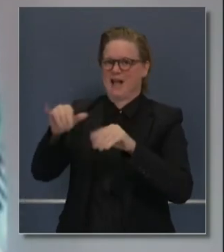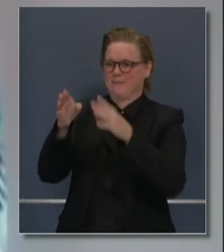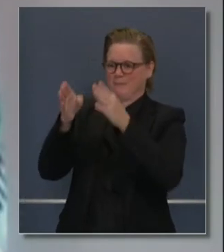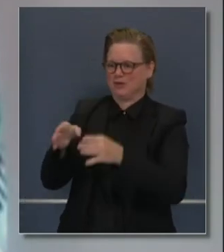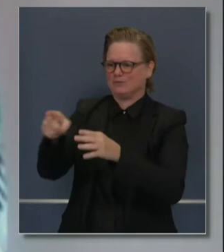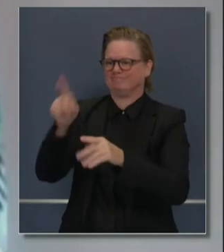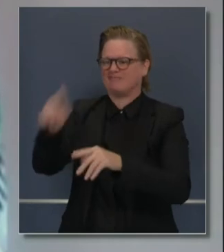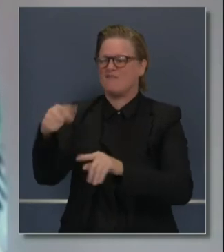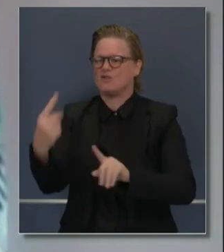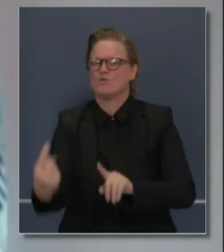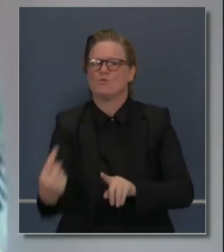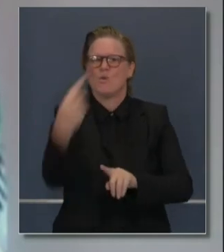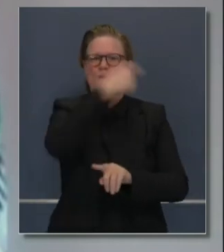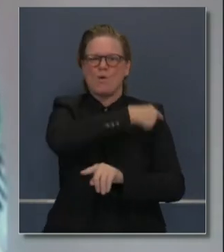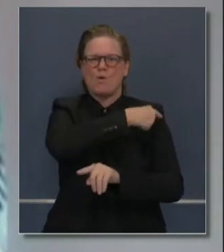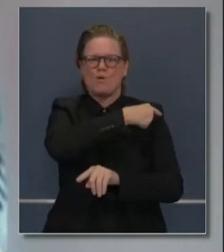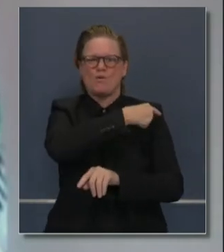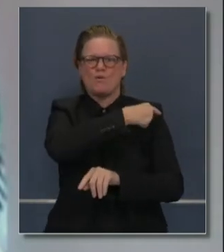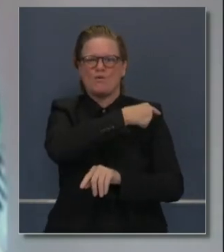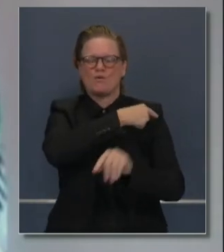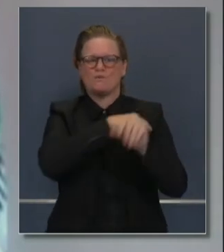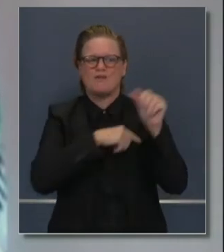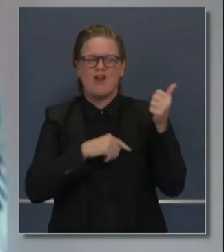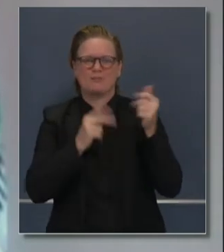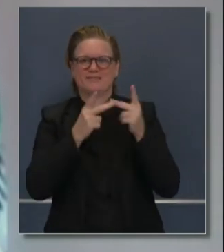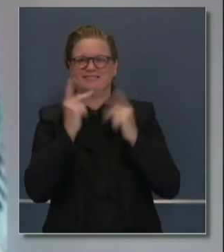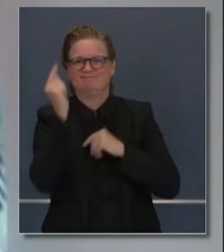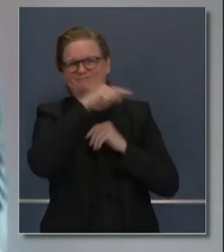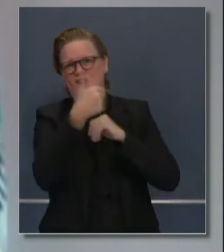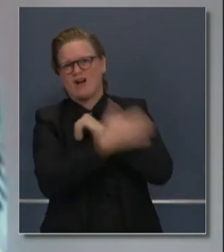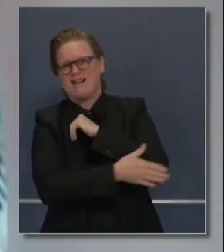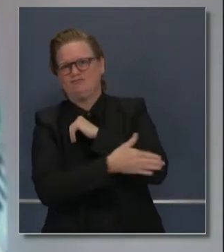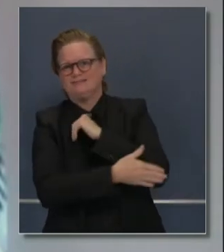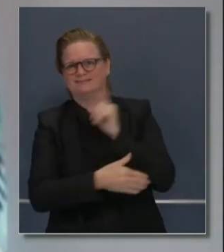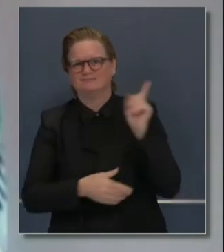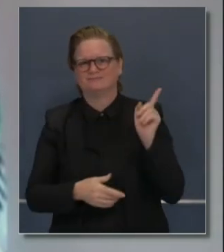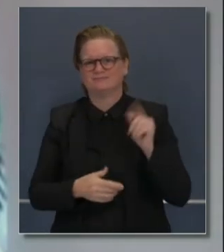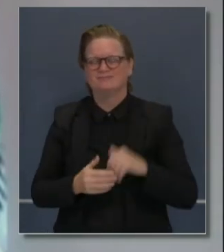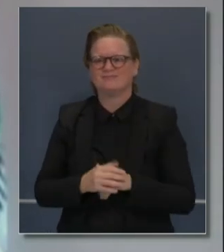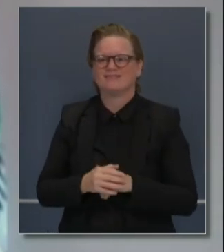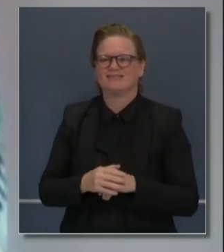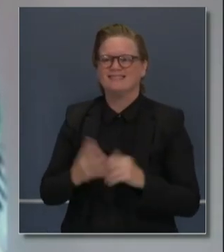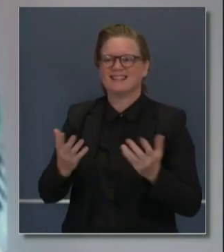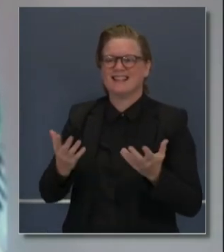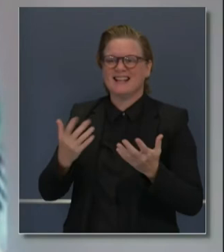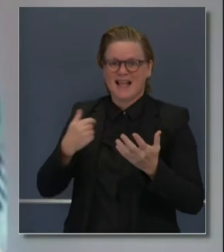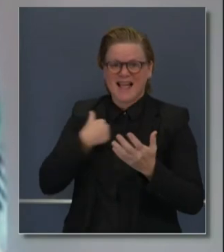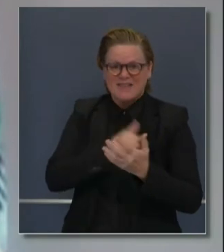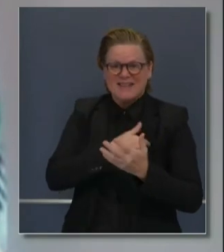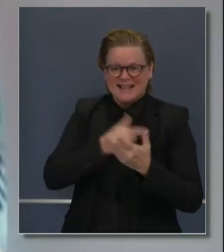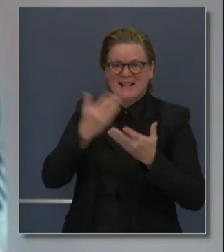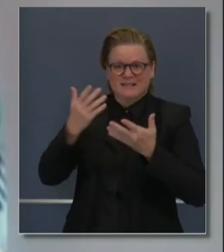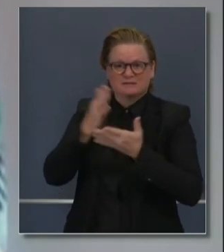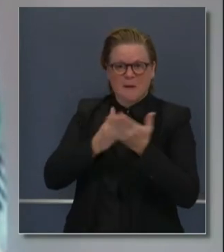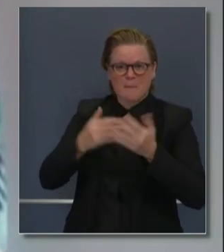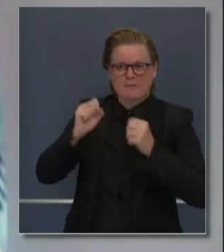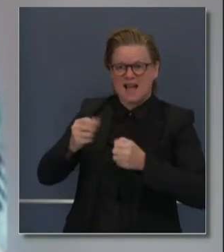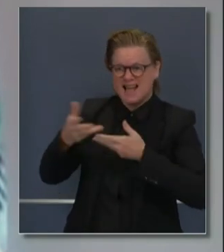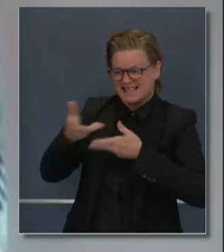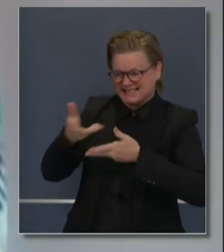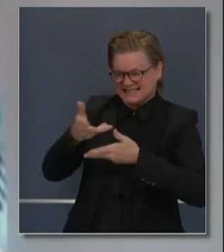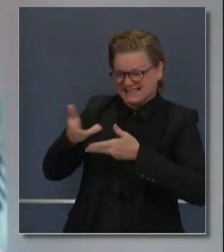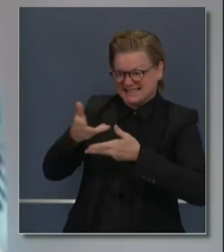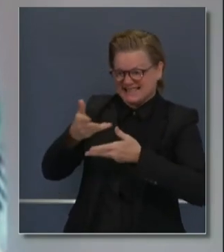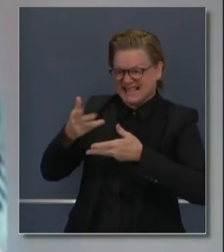they couldn't deliver it for some, it's just they couldn't deliver it for the number of patients that needed it. We have since worked with those hospitals